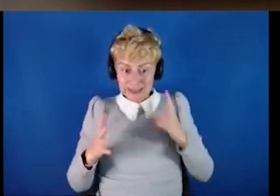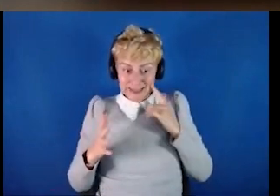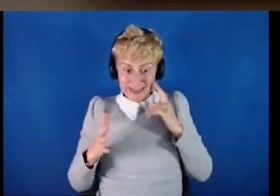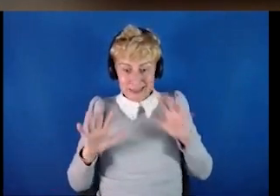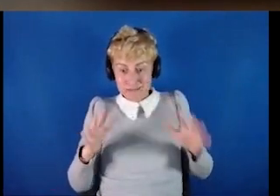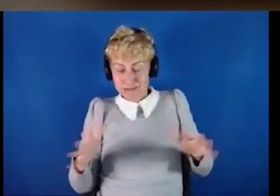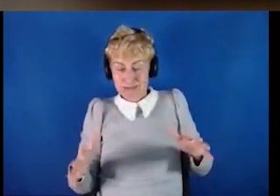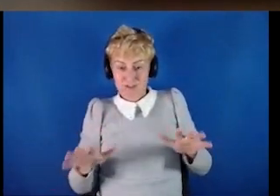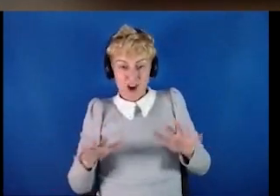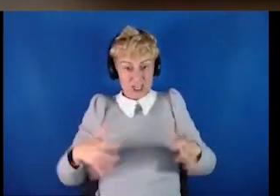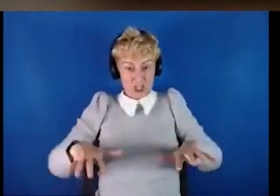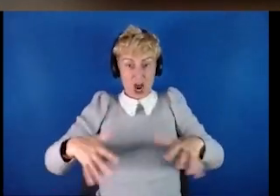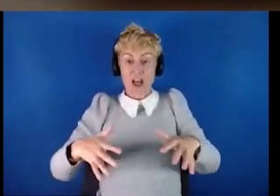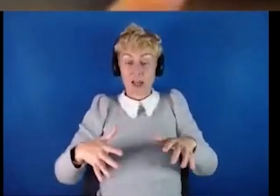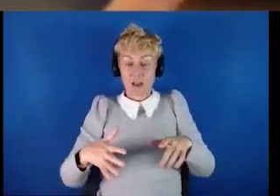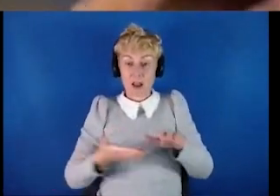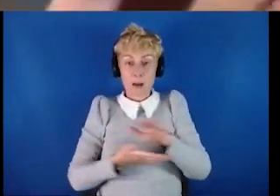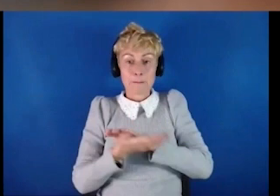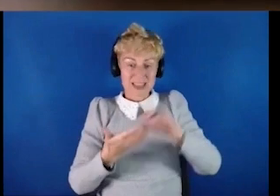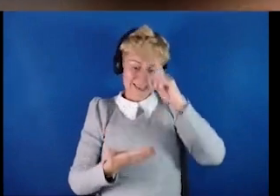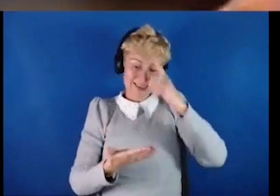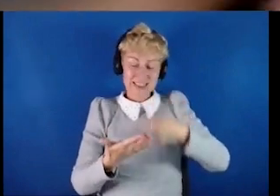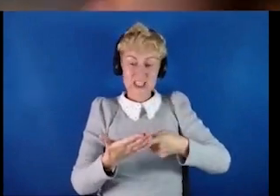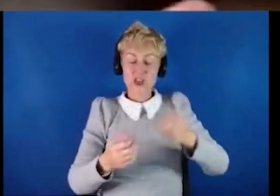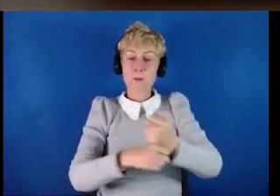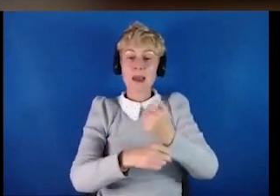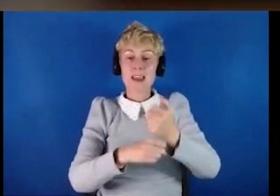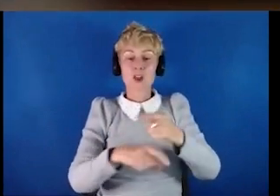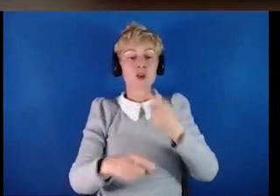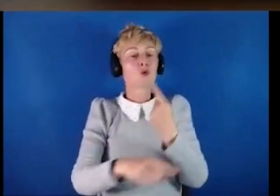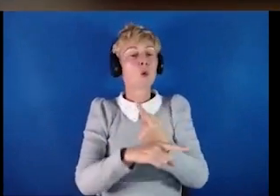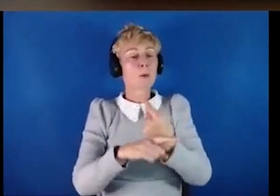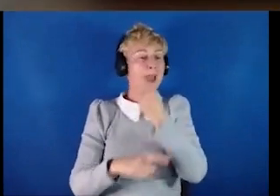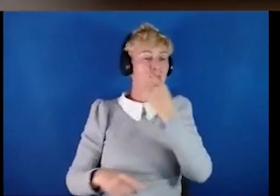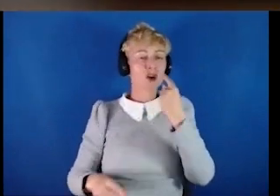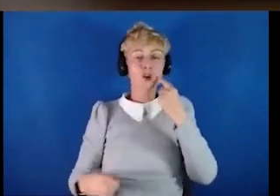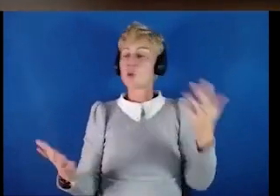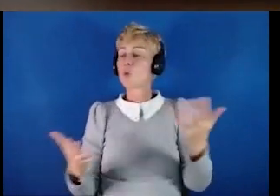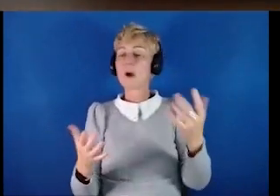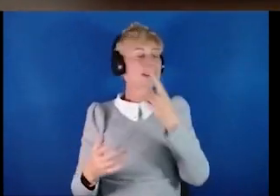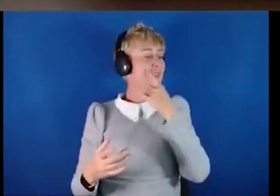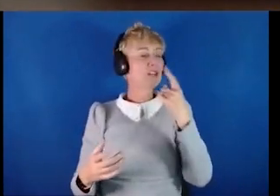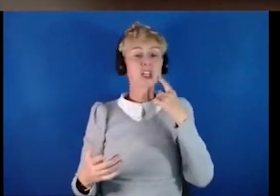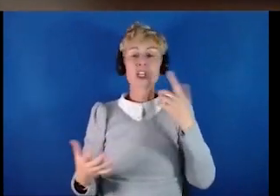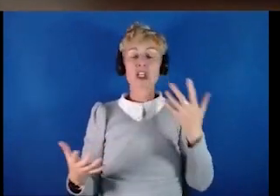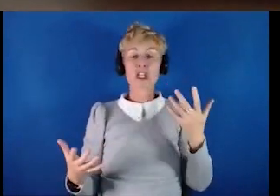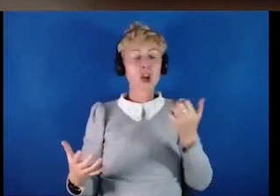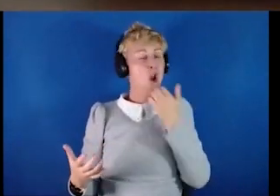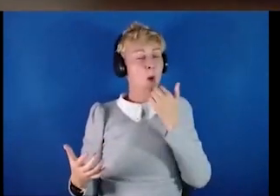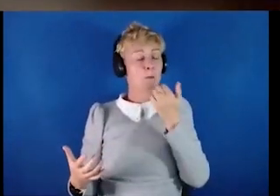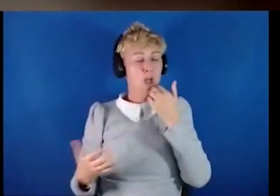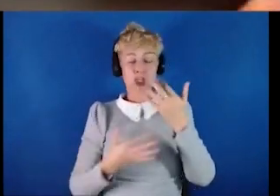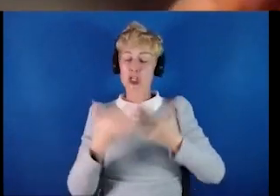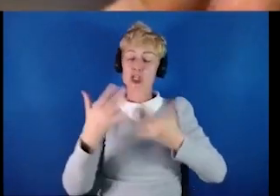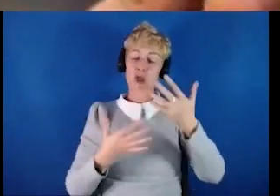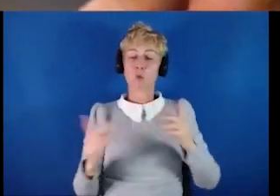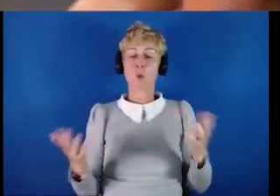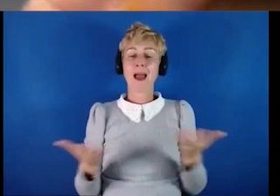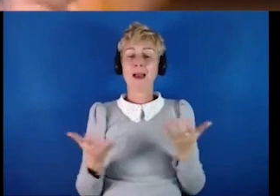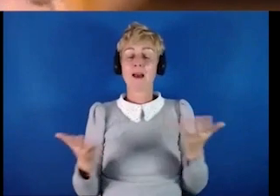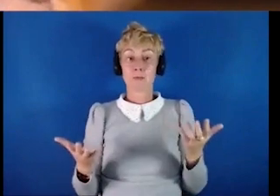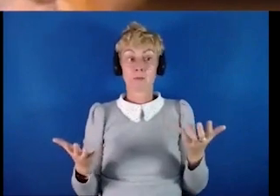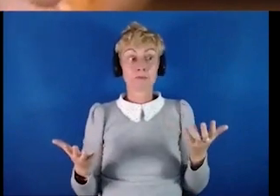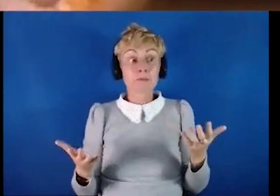the decision makers are talking about evidence. Where's your evidence? Where's your information? Often talking about numbers. And